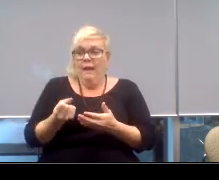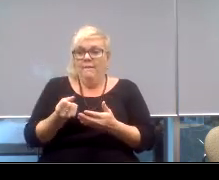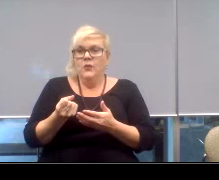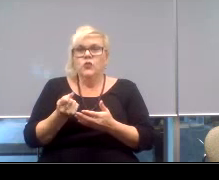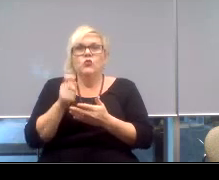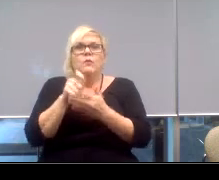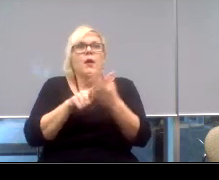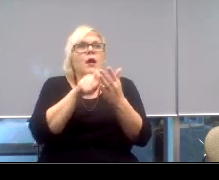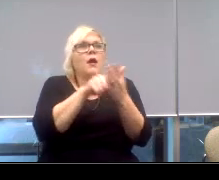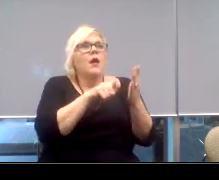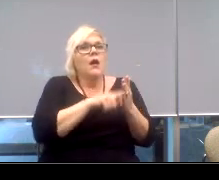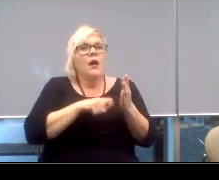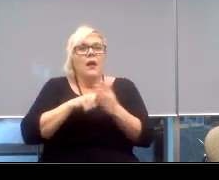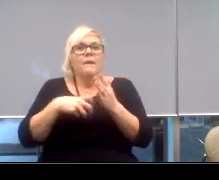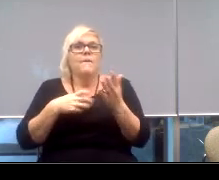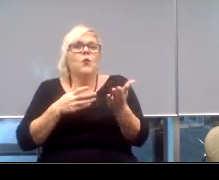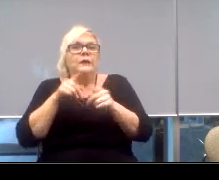services.